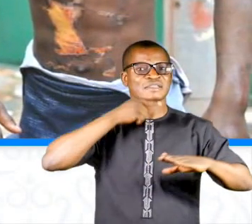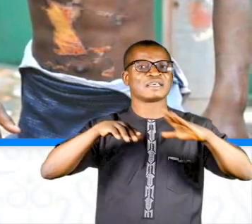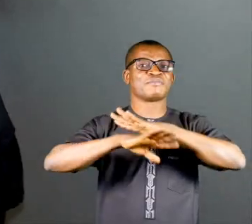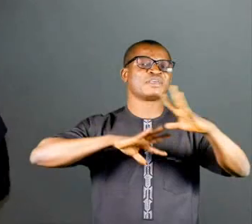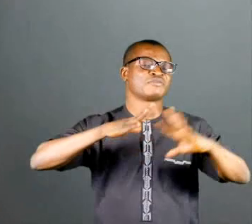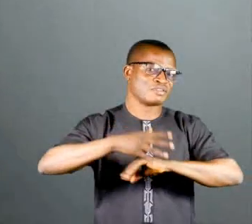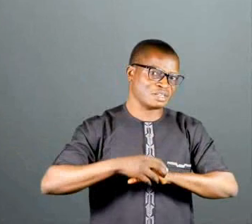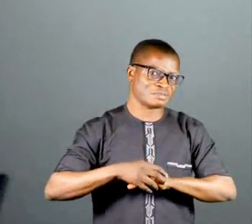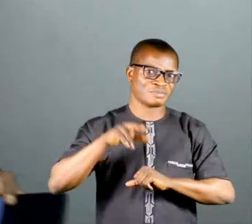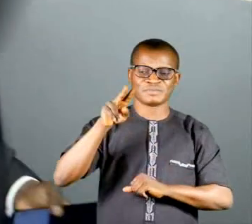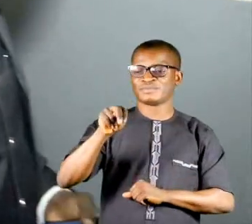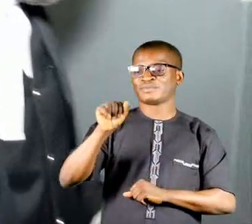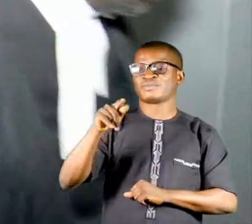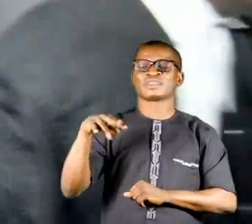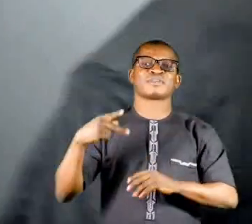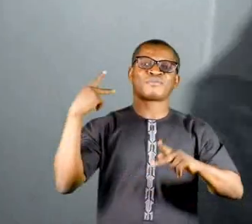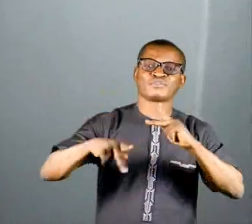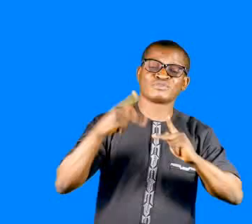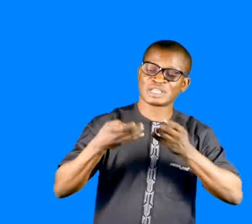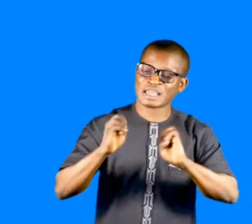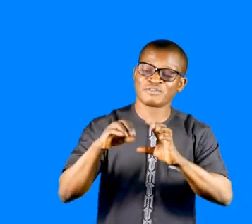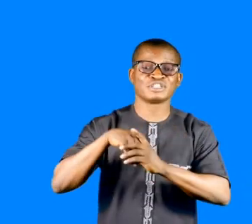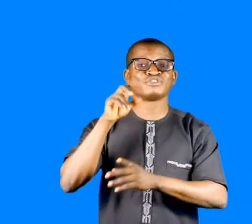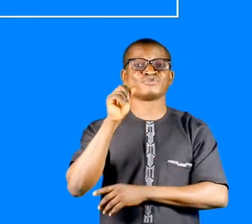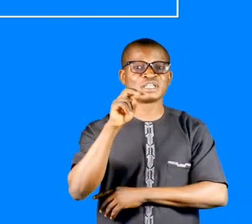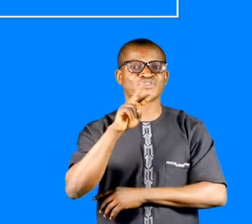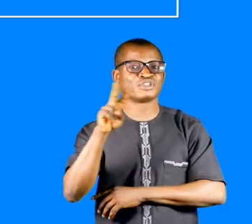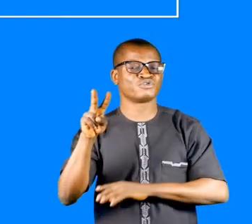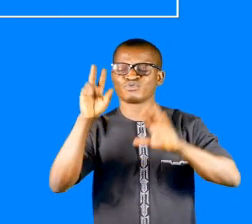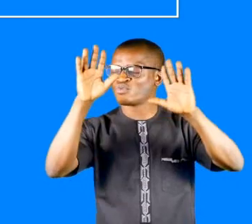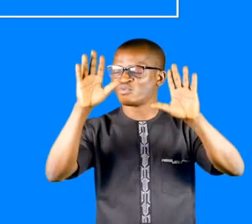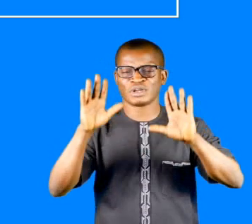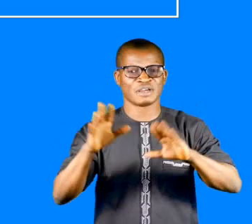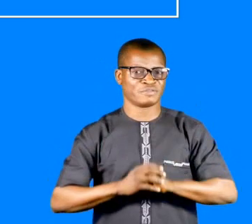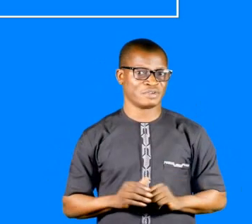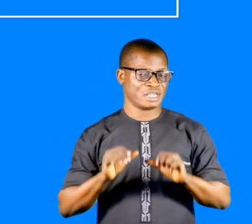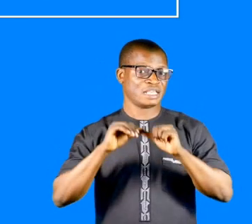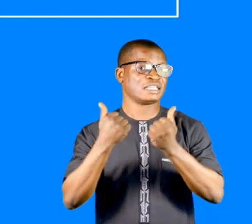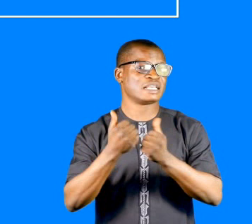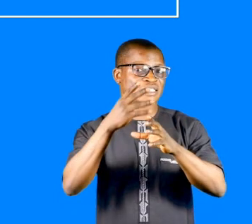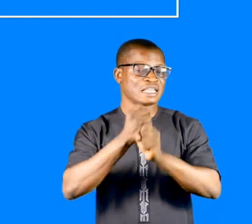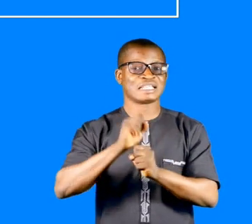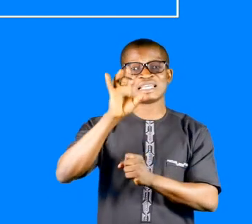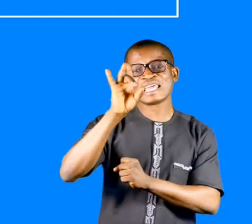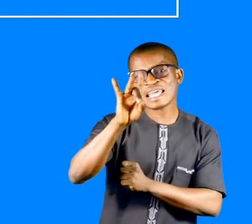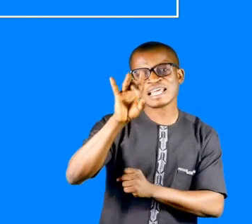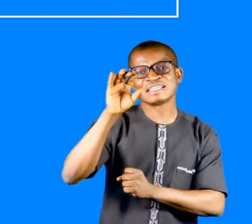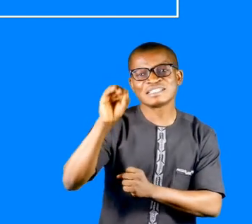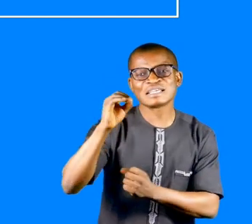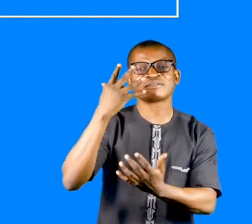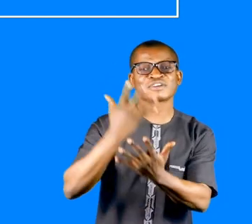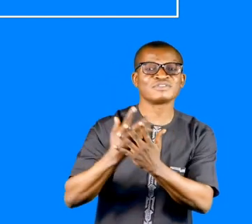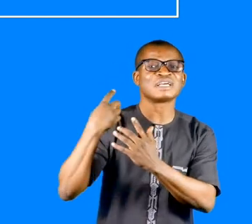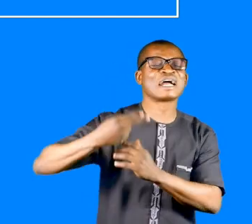violence. NAPTIP's prosecution efforts in 2022 was phenomenal. The agency secured 80